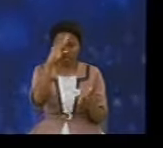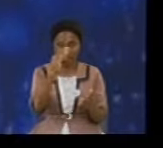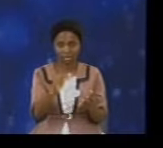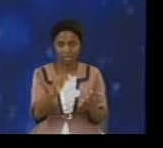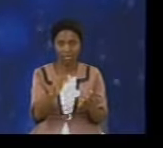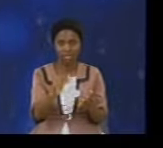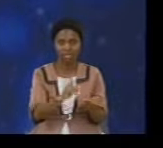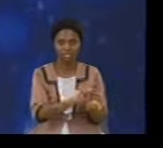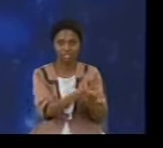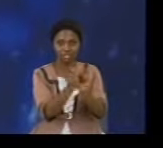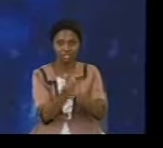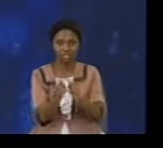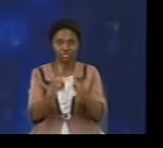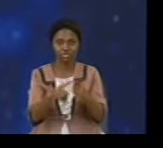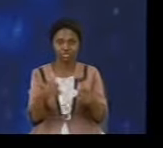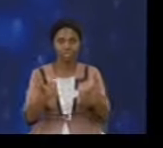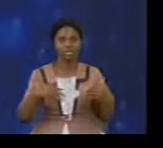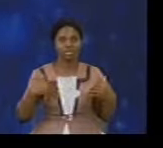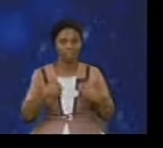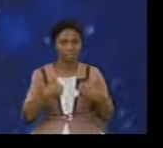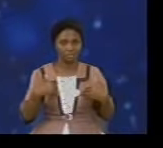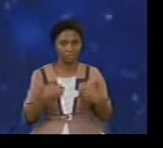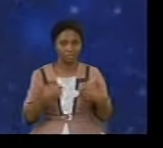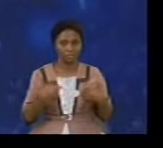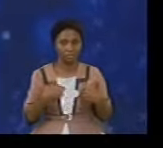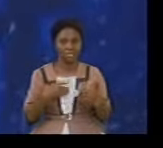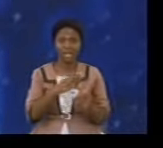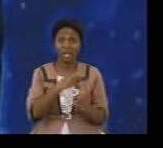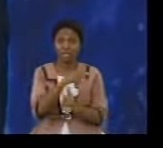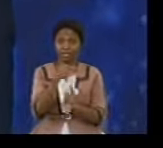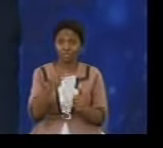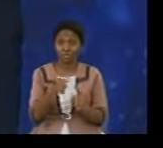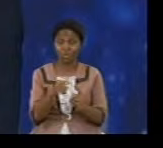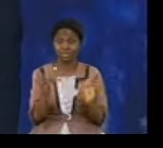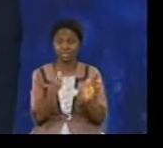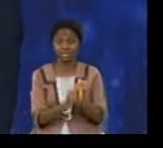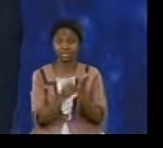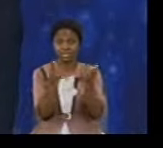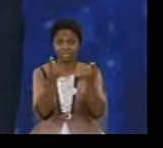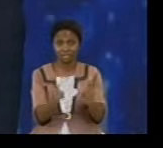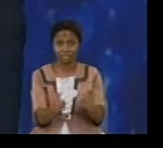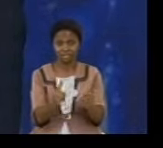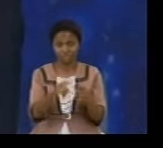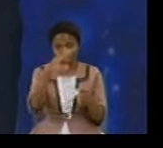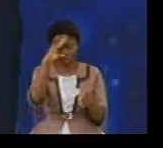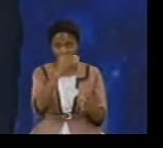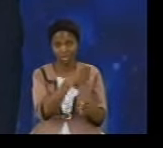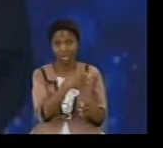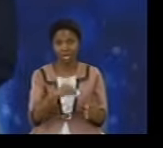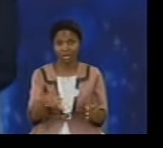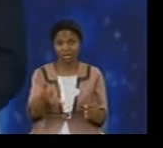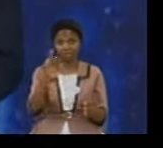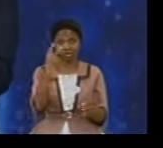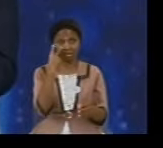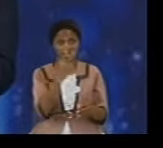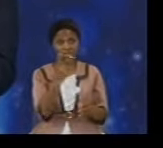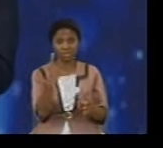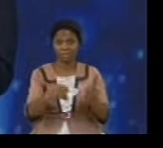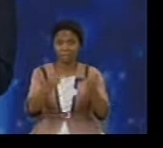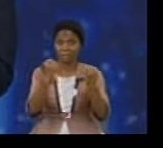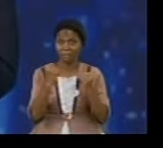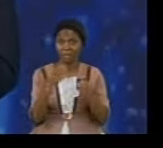to a beast. And when reality came to him and he saw the power of God that